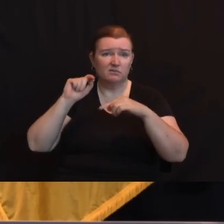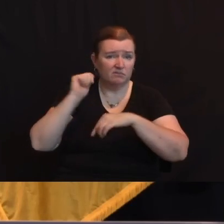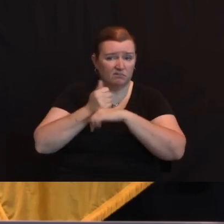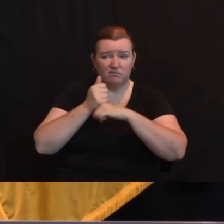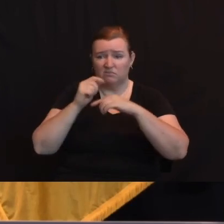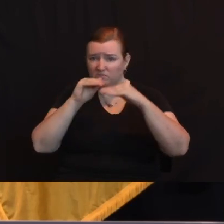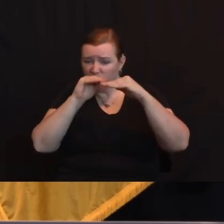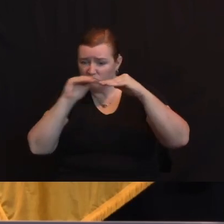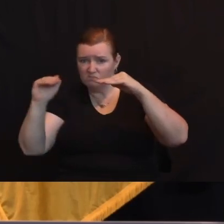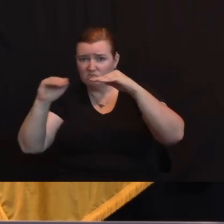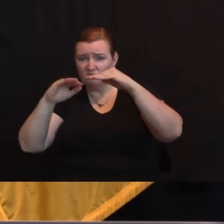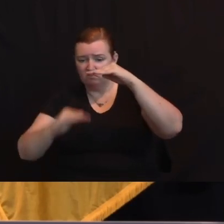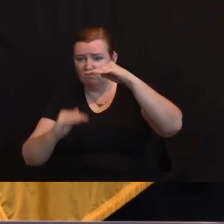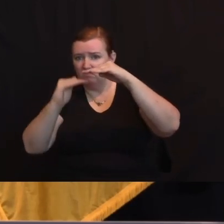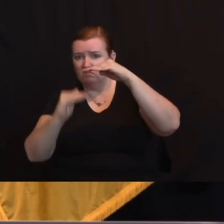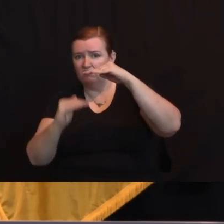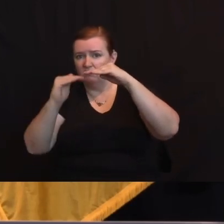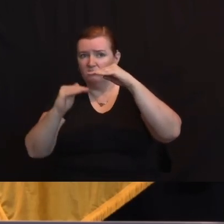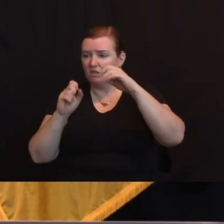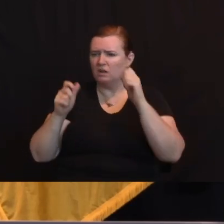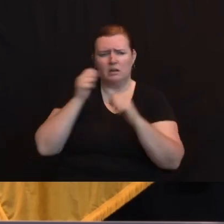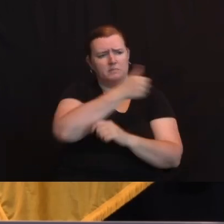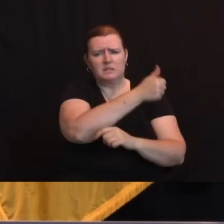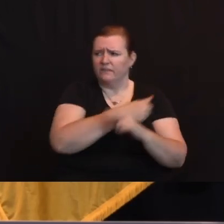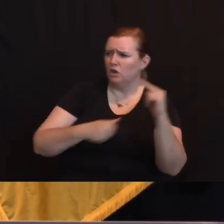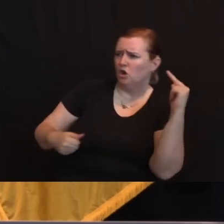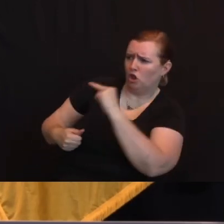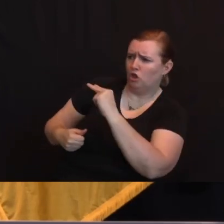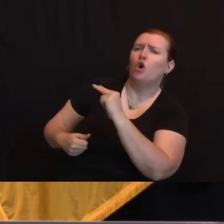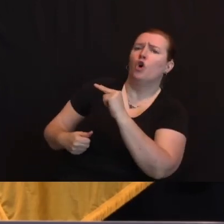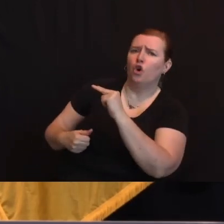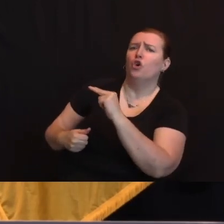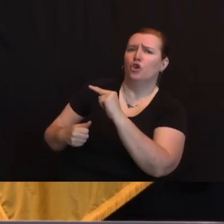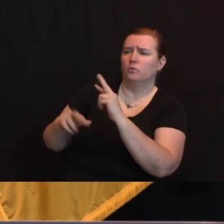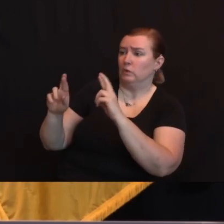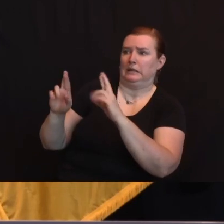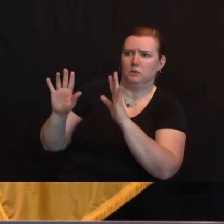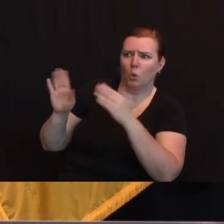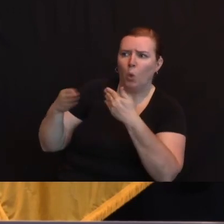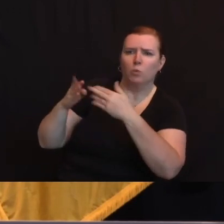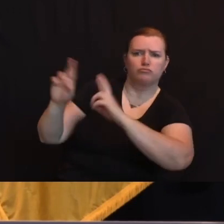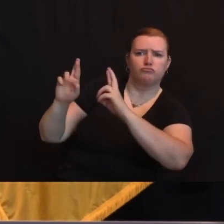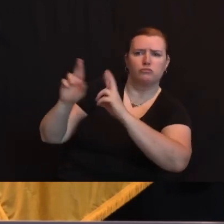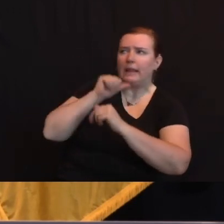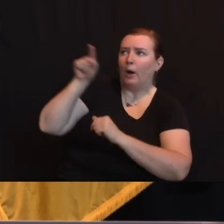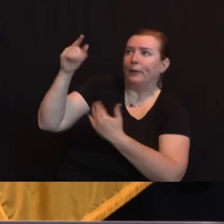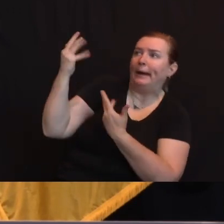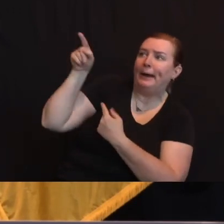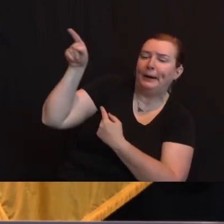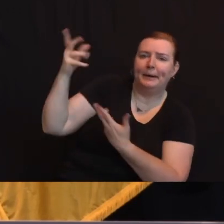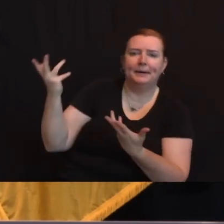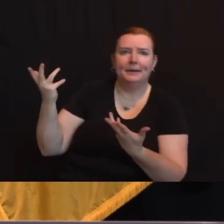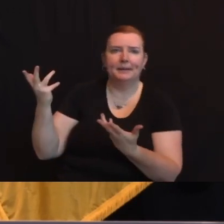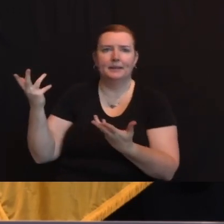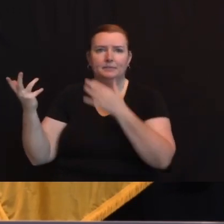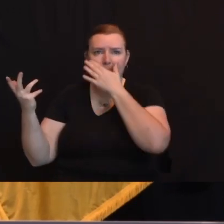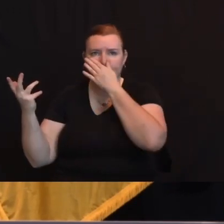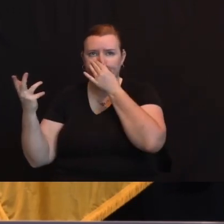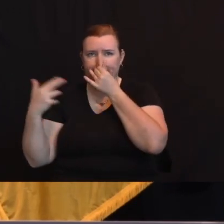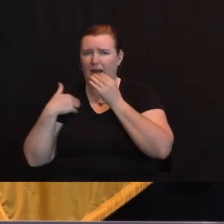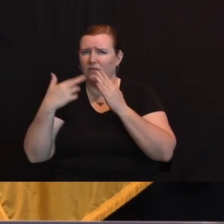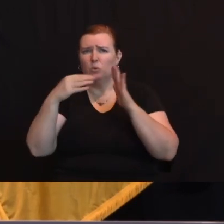adequate protections? And why is it okay to accept specific benchmarks for quarantining travelers from other states, but